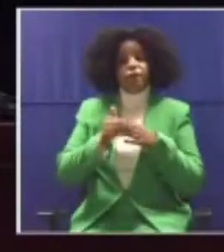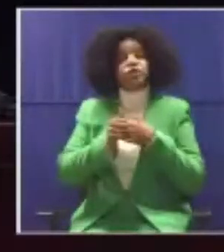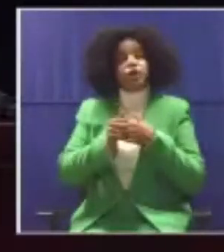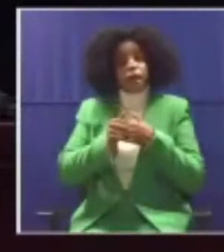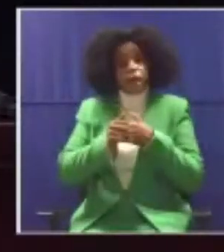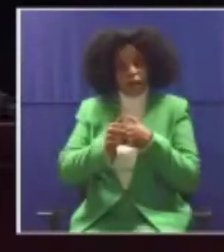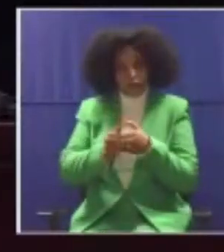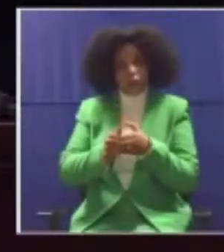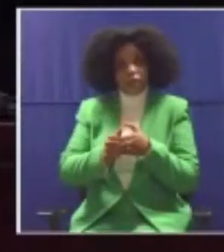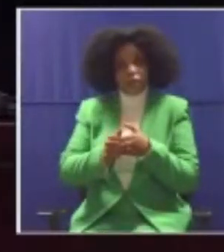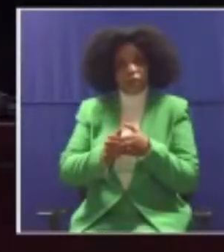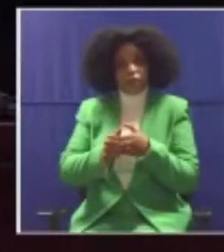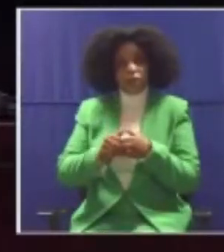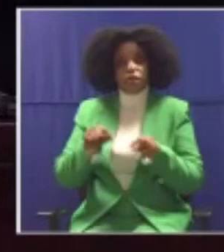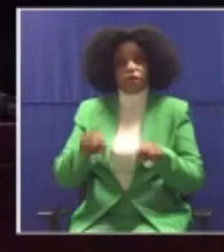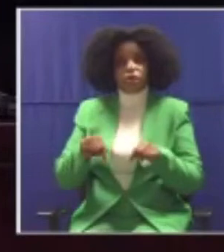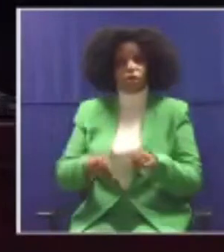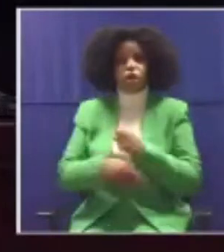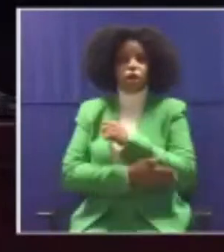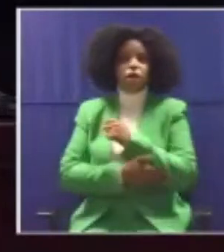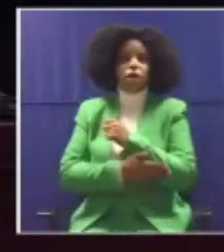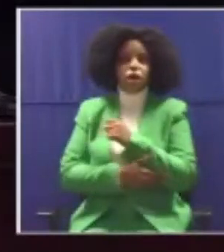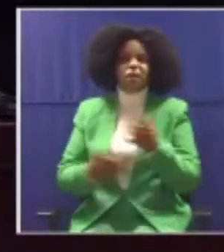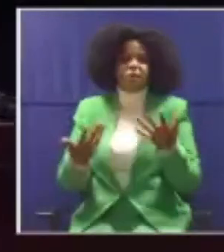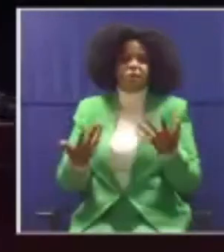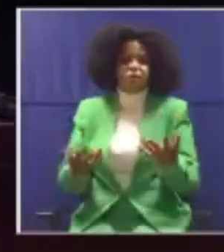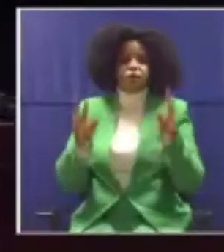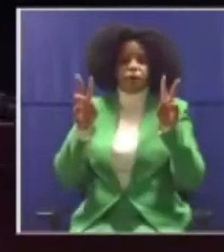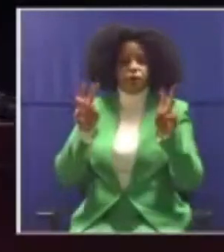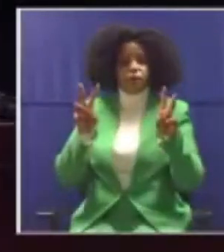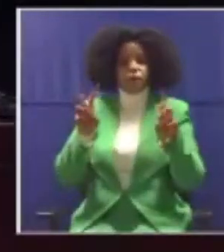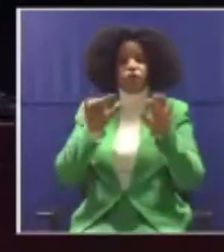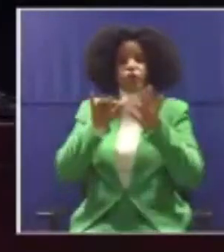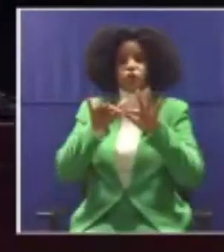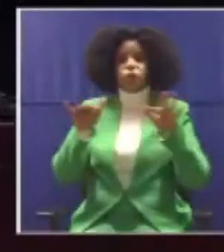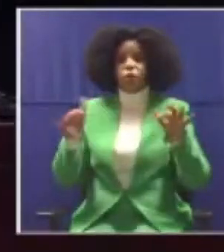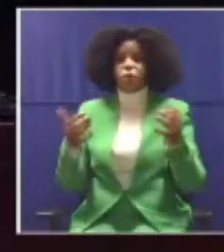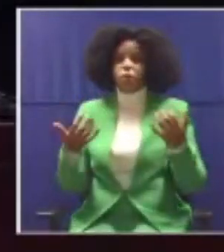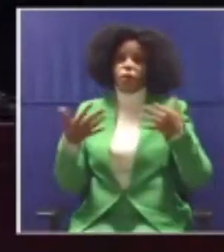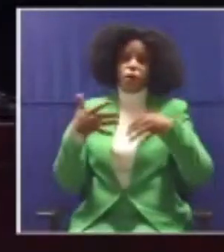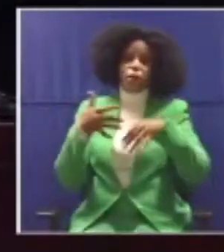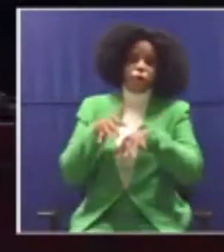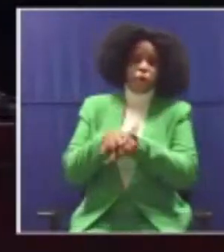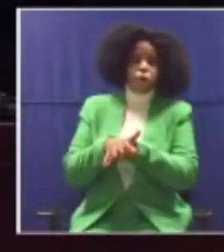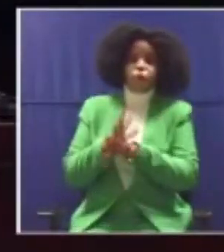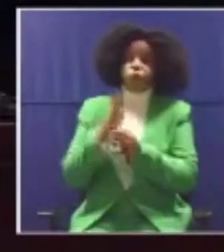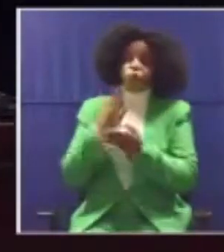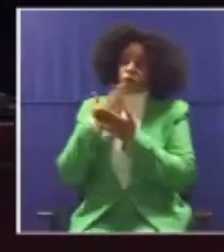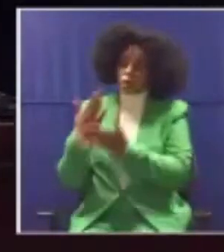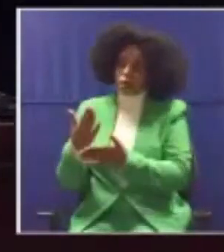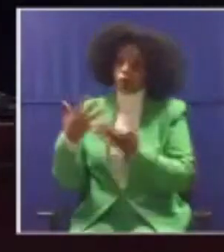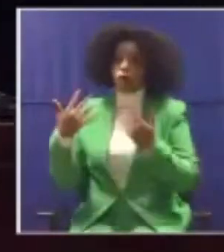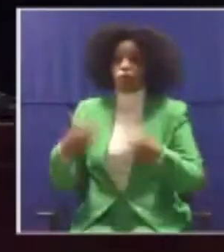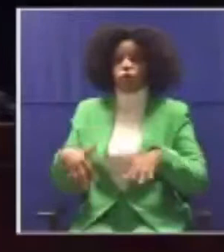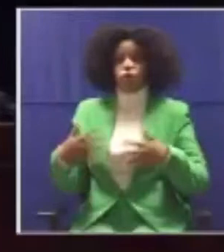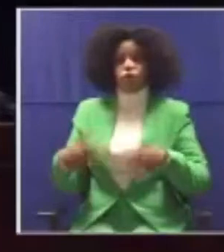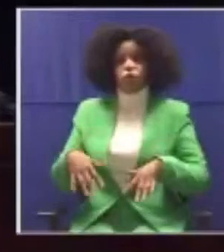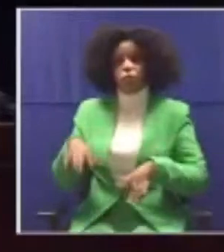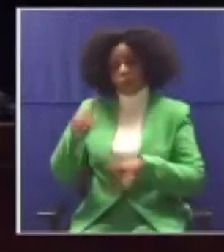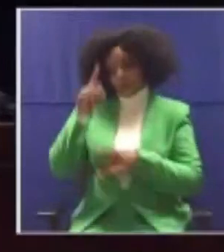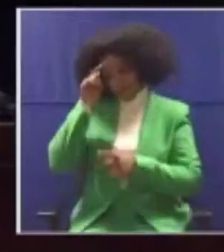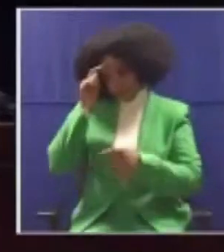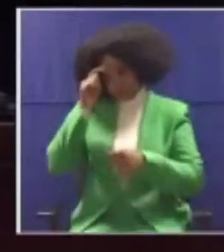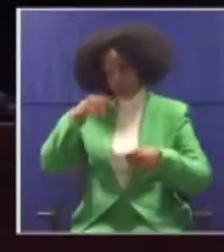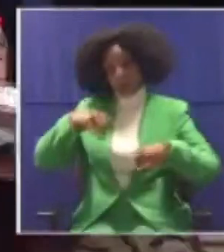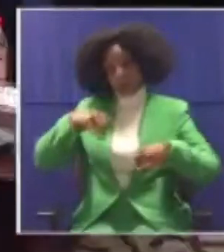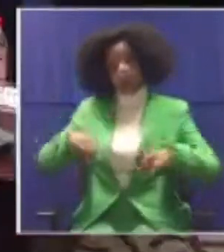to deal with issues of social cohesion. Thank you very much, Honorable Chairperson. Thank you, Honorable